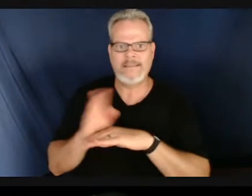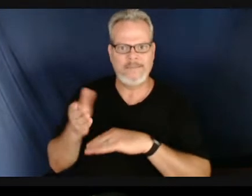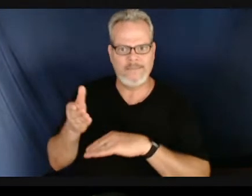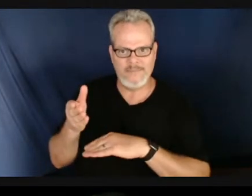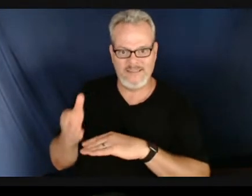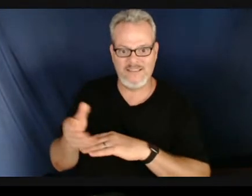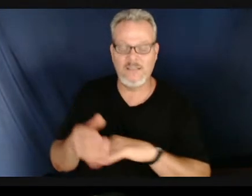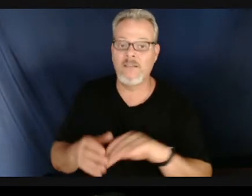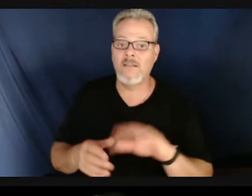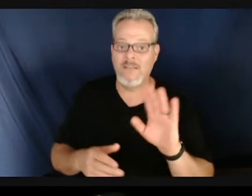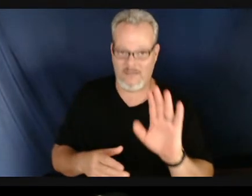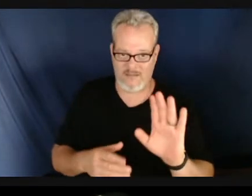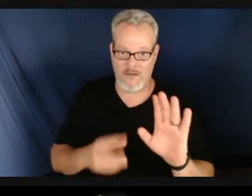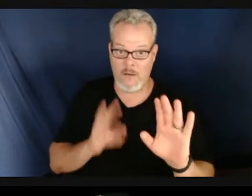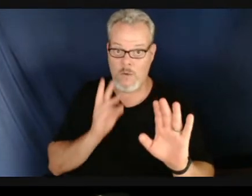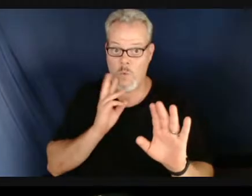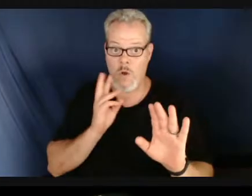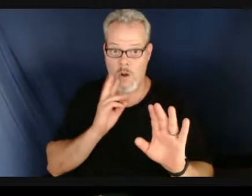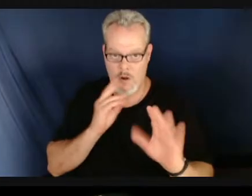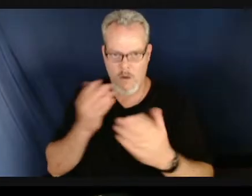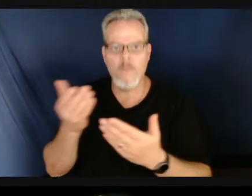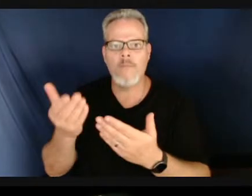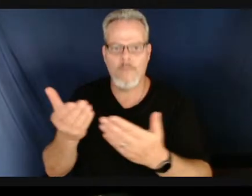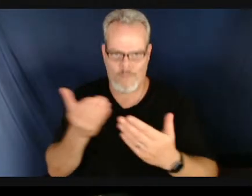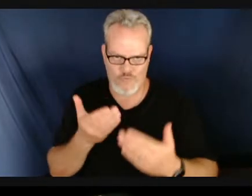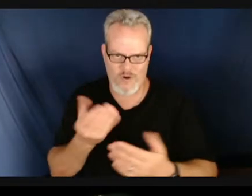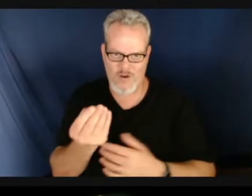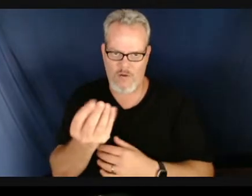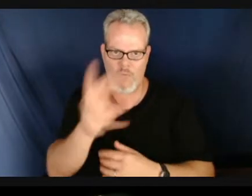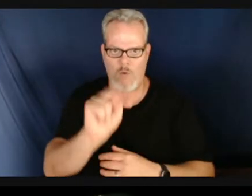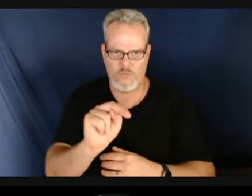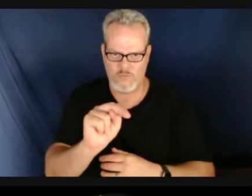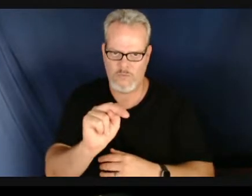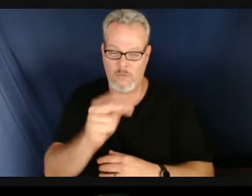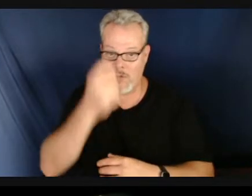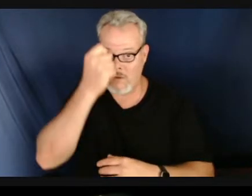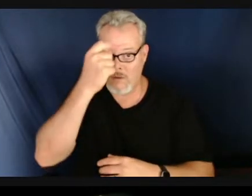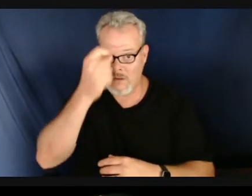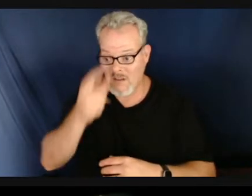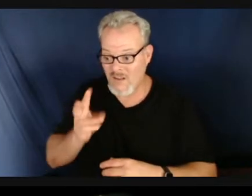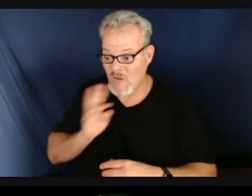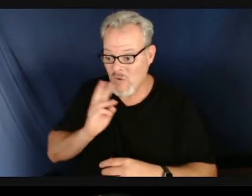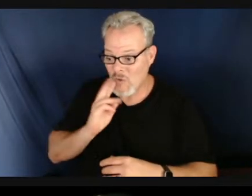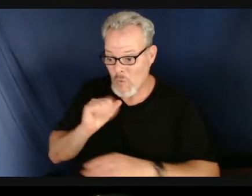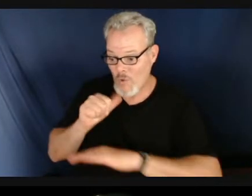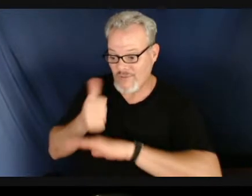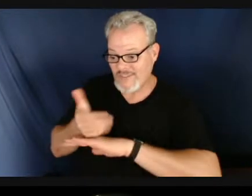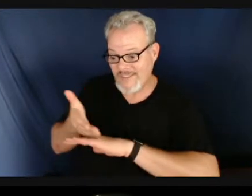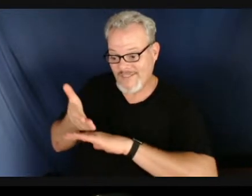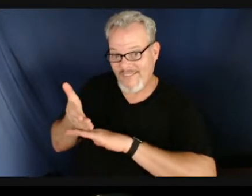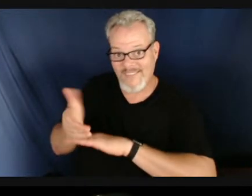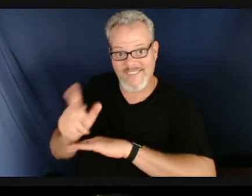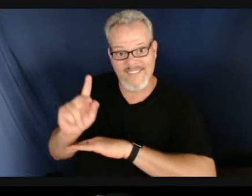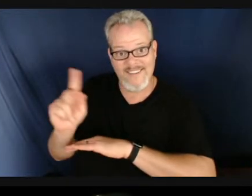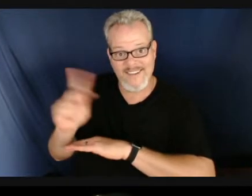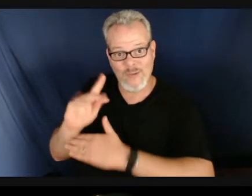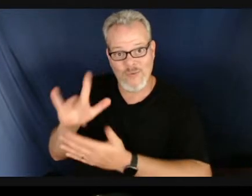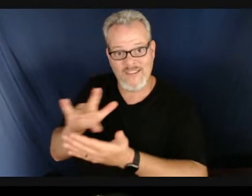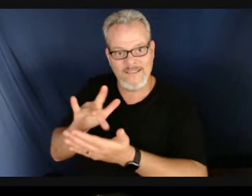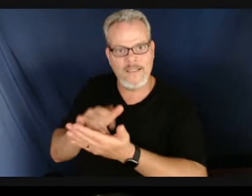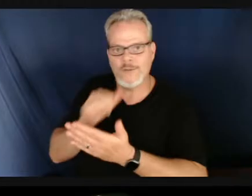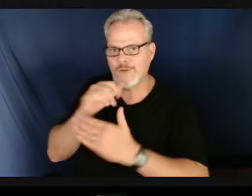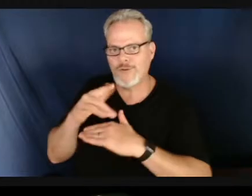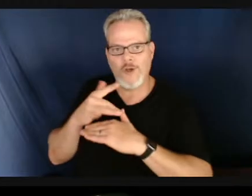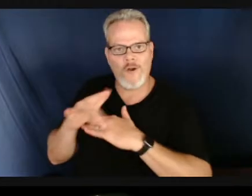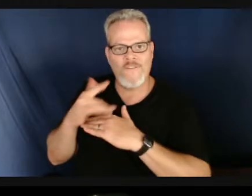your own water. There's the water station at Kilauea Visitor Center is unavailable during the renovation closure. A